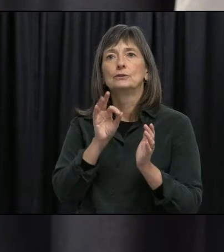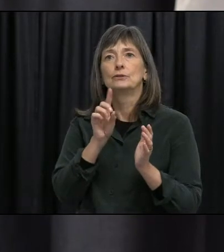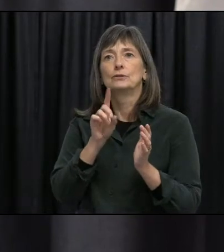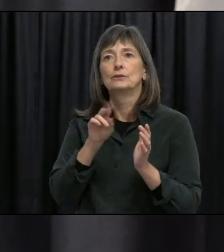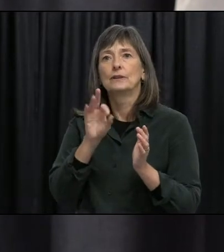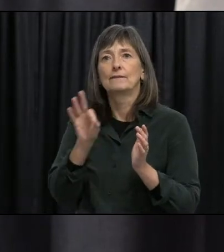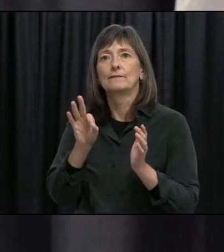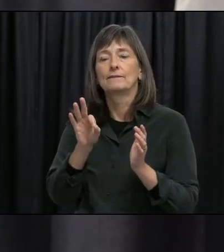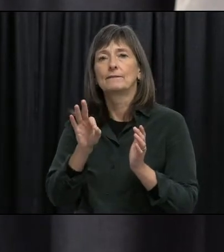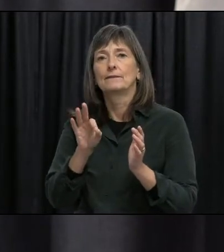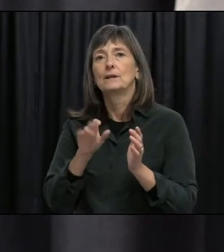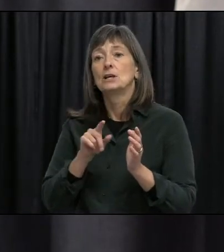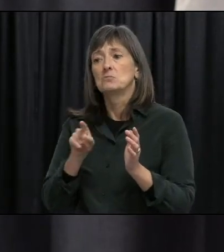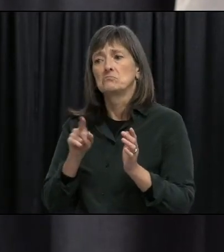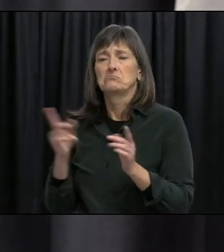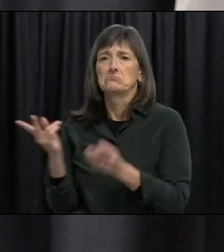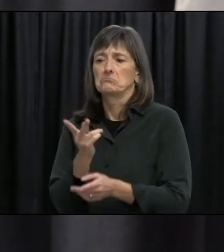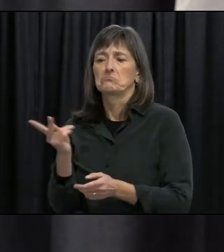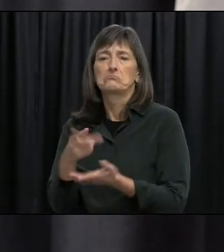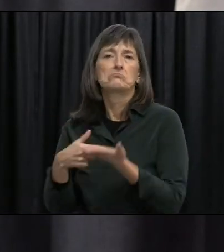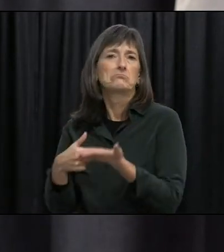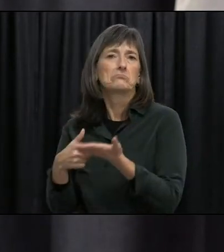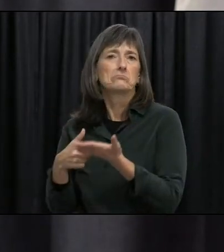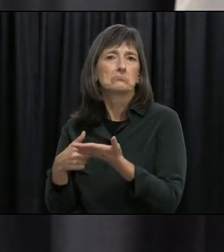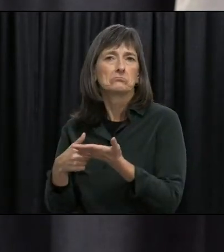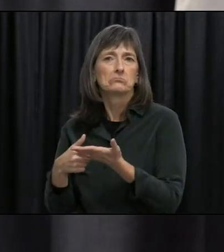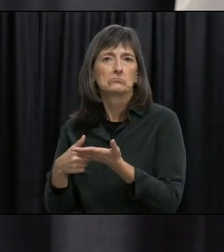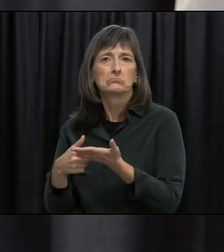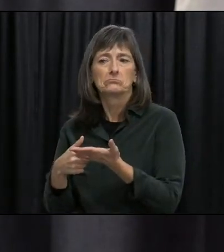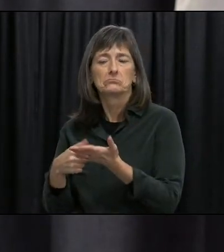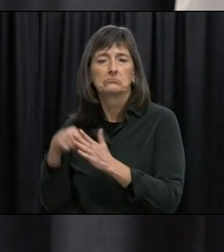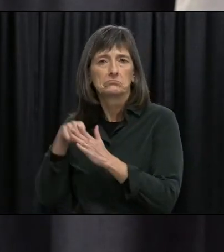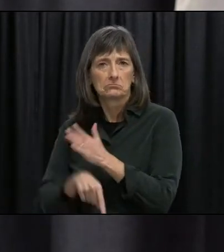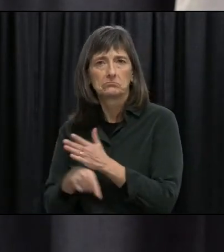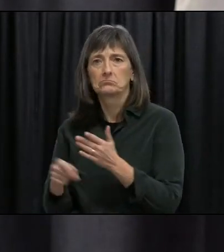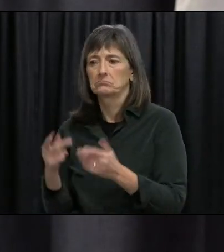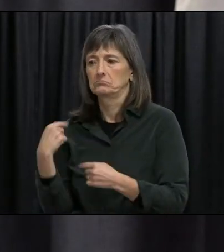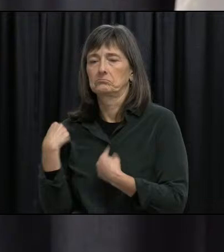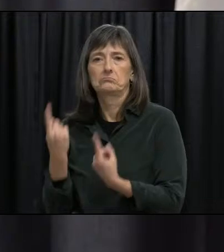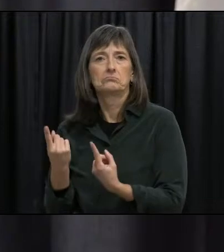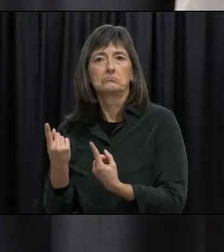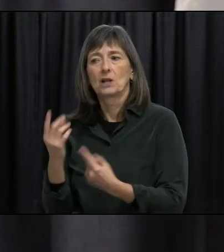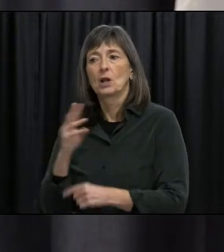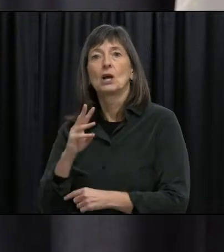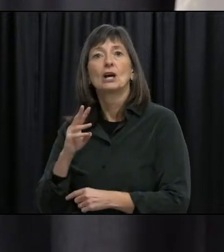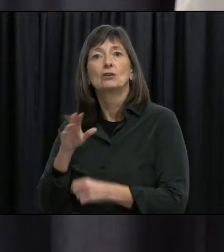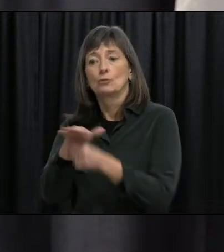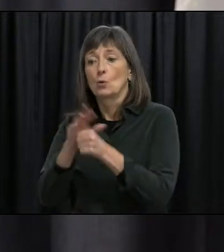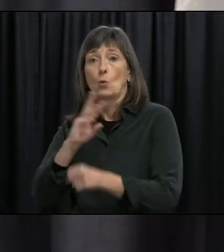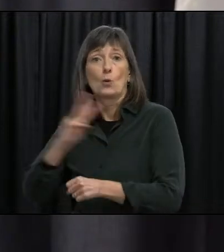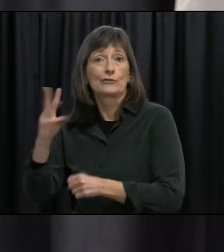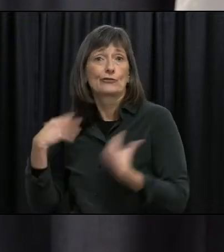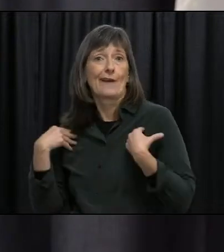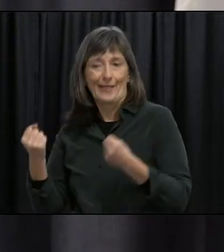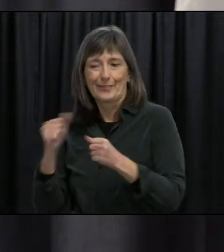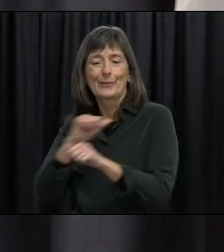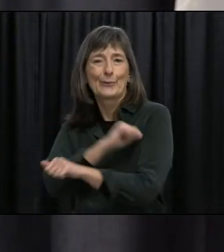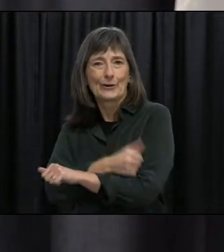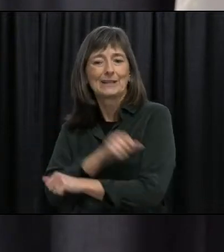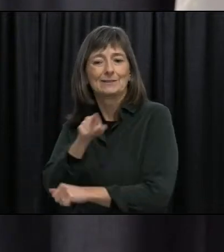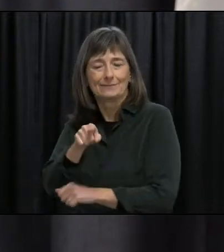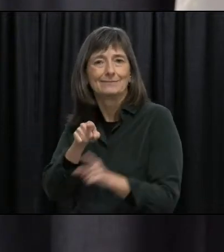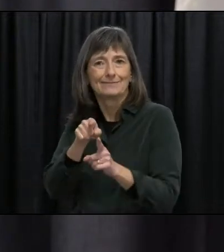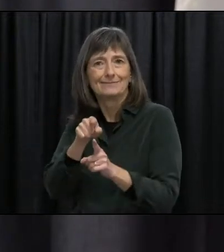extensively over these last few days. We have full confidence in the Regional Health Authority in Western, who